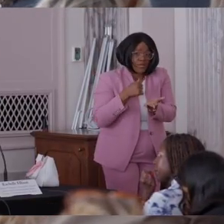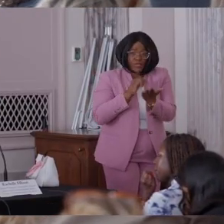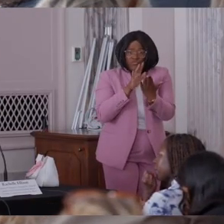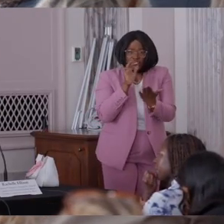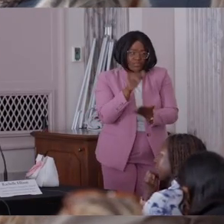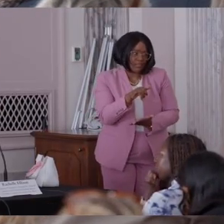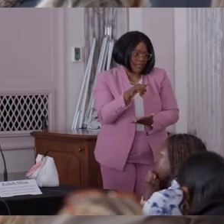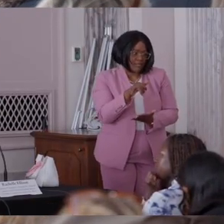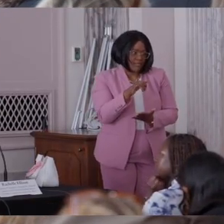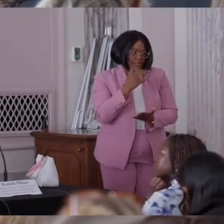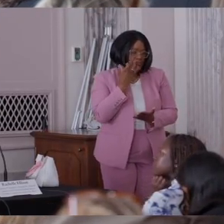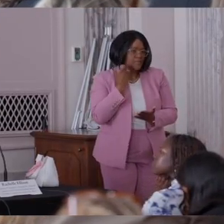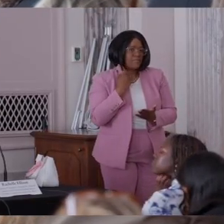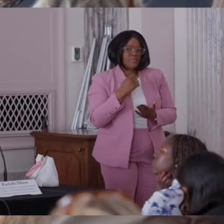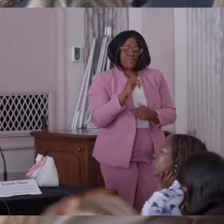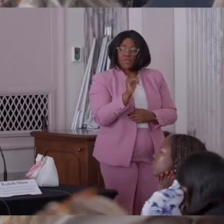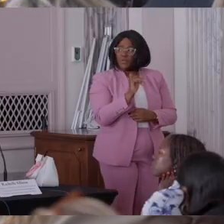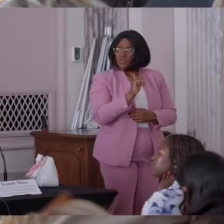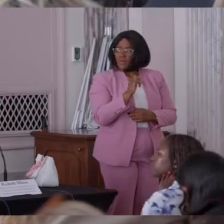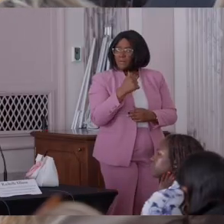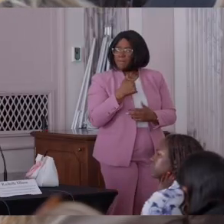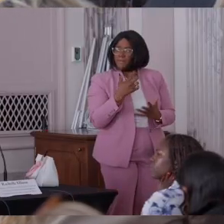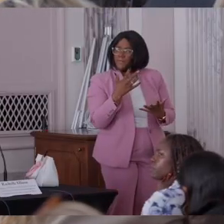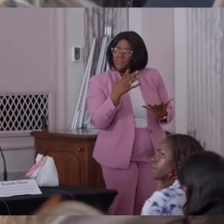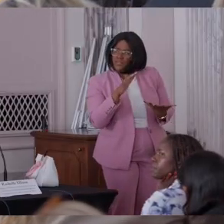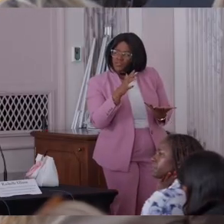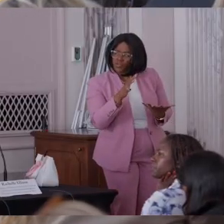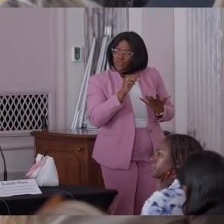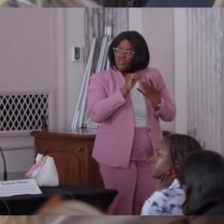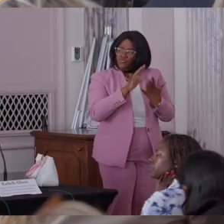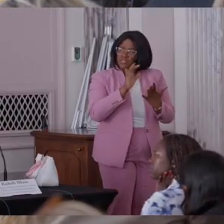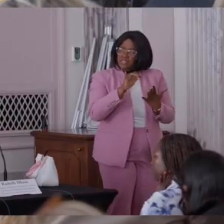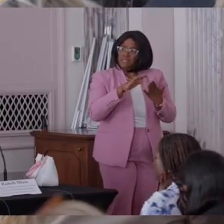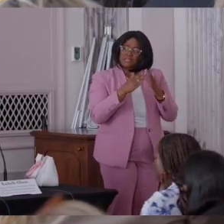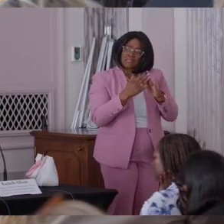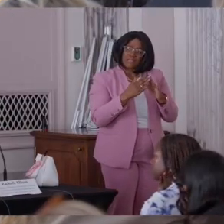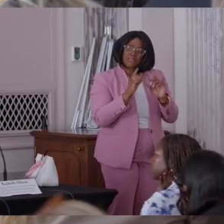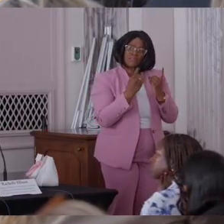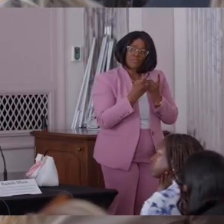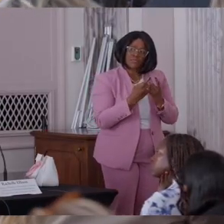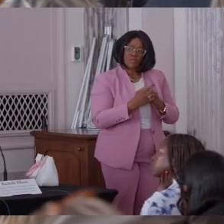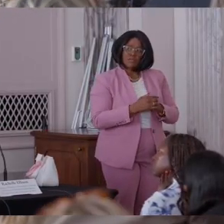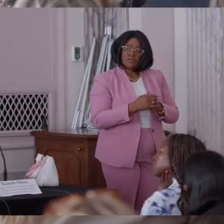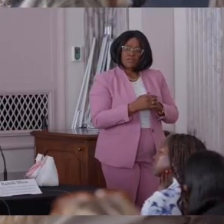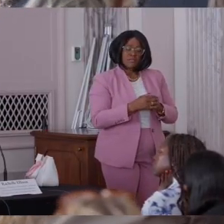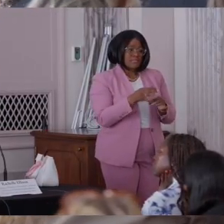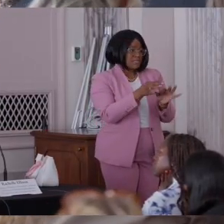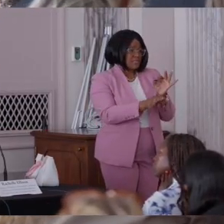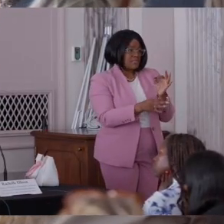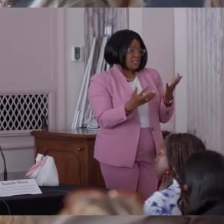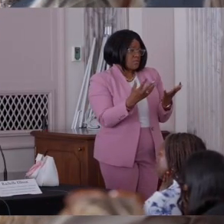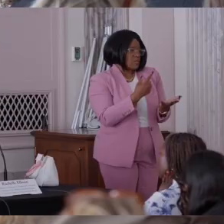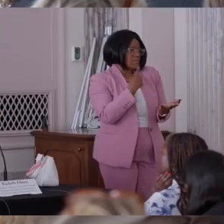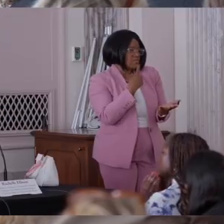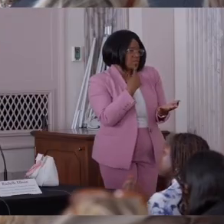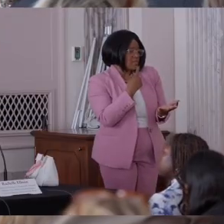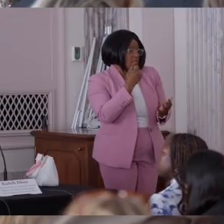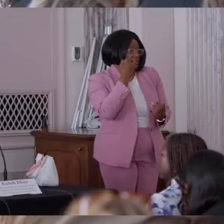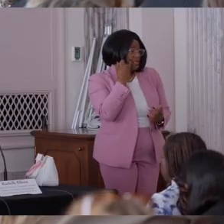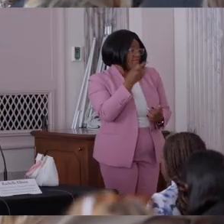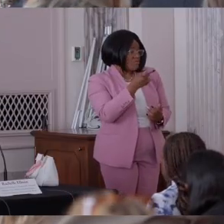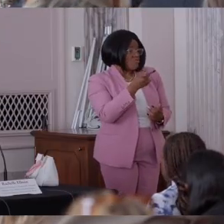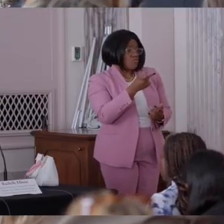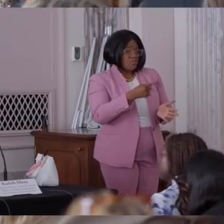them. So I think I sort of addressed the treatment part of it, and I think I would simply say that if you insist